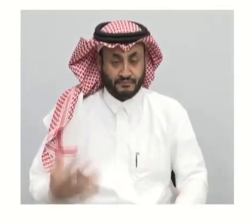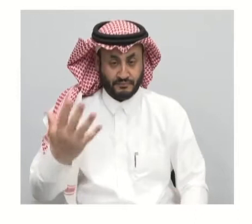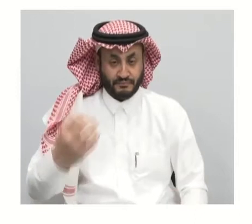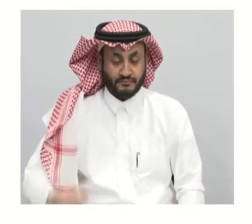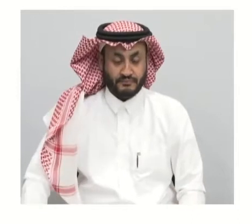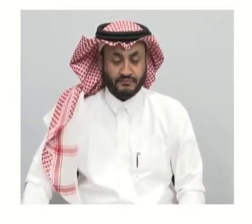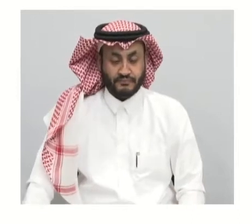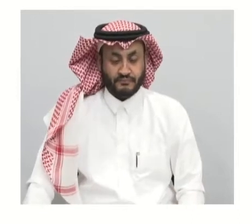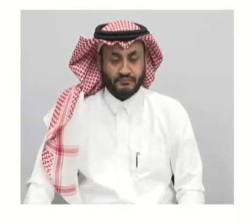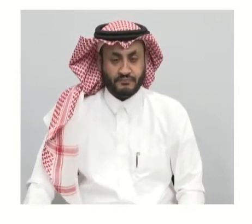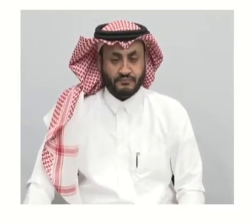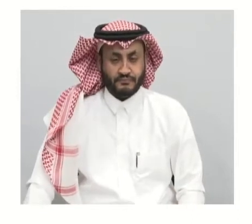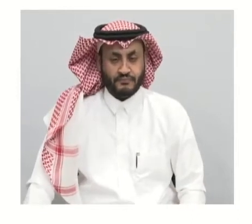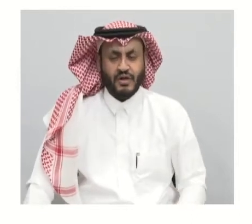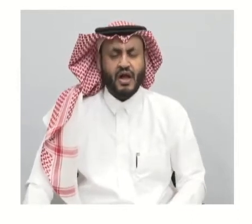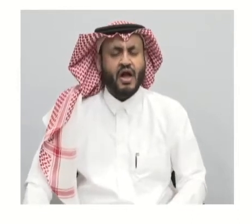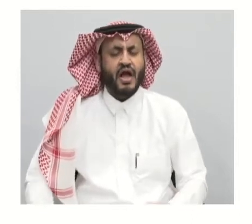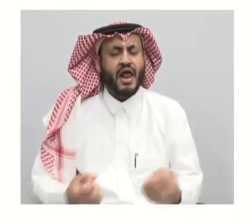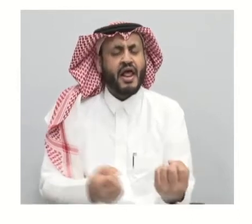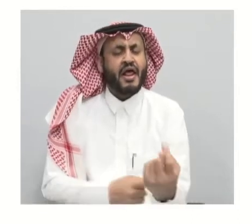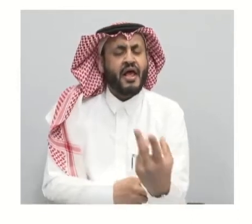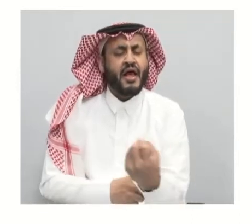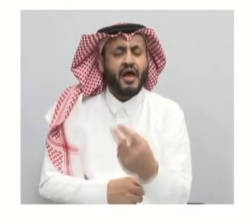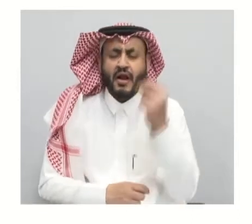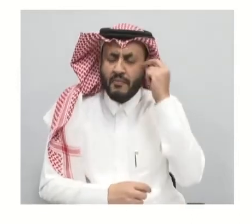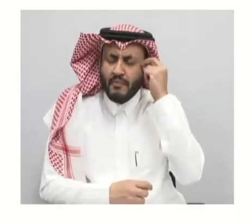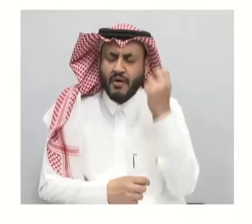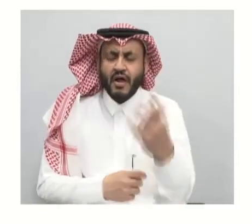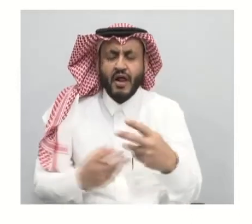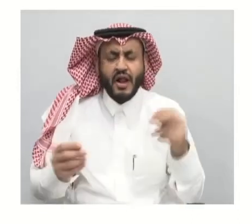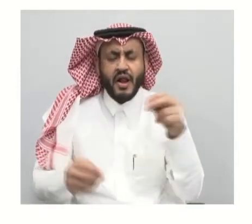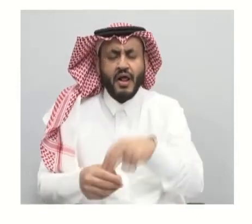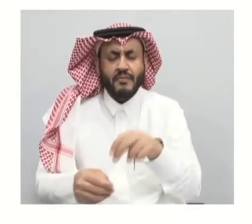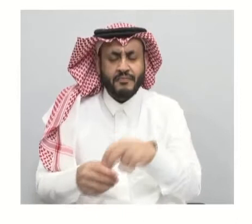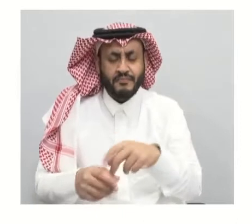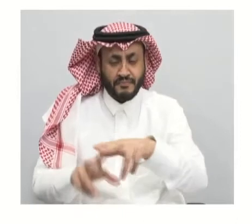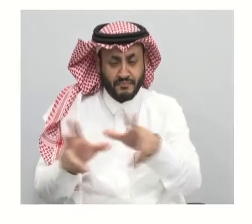Five. Well, nature has always been an inspiration in my work.